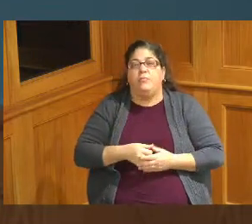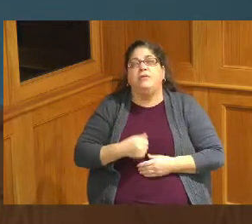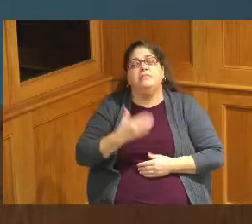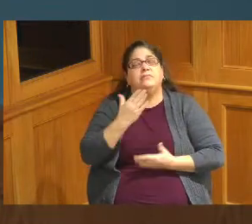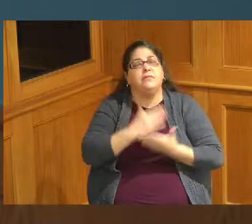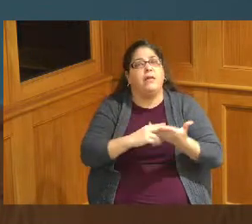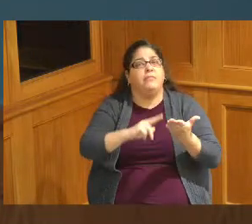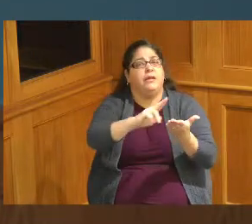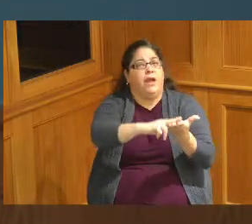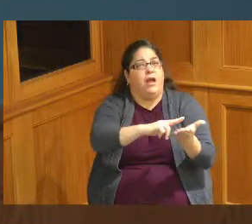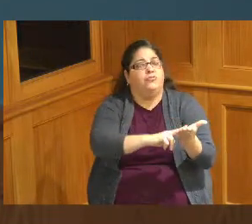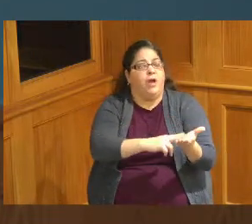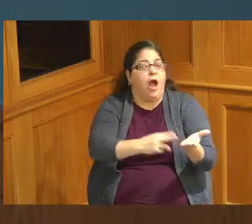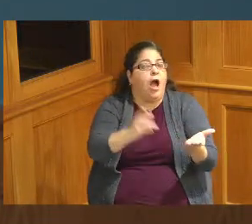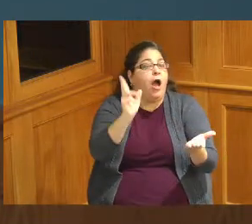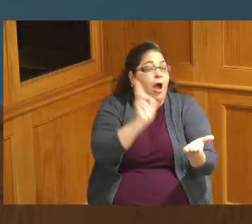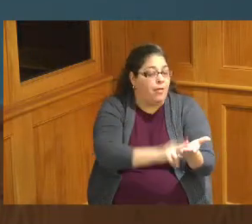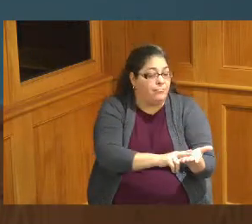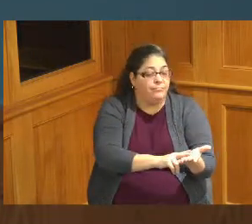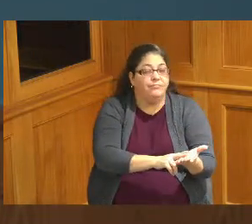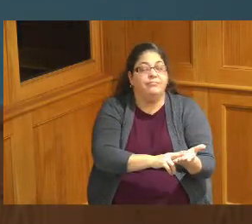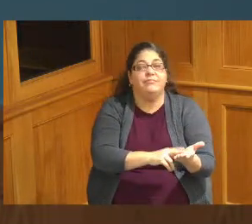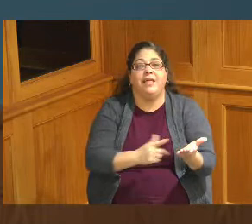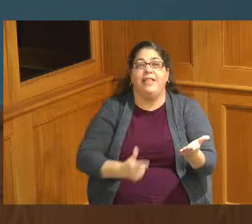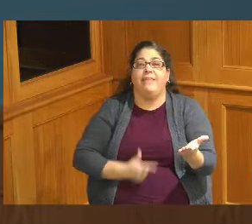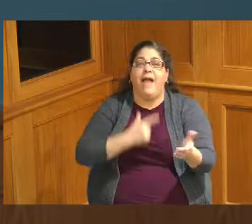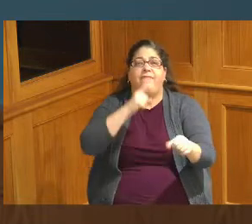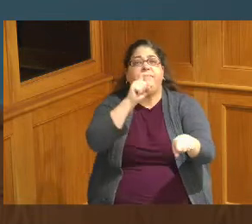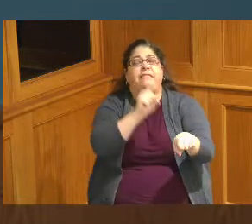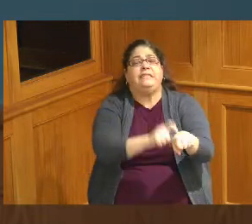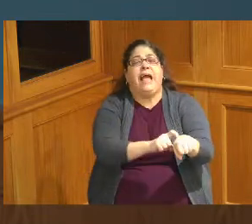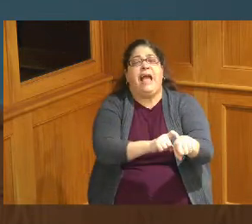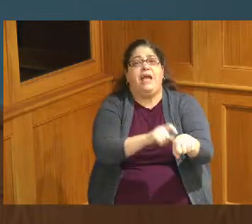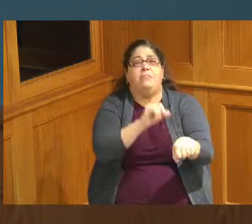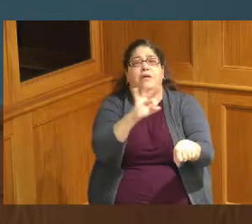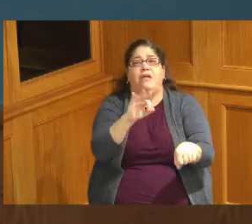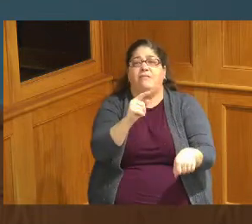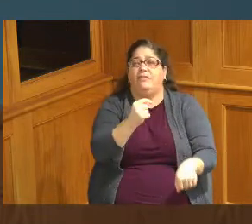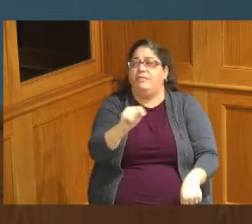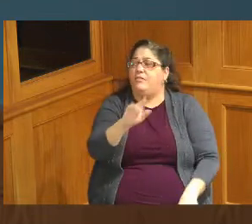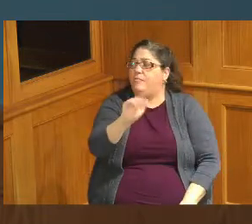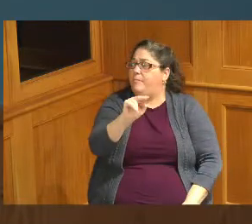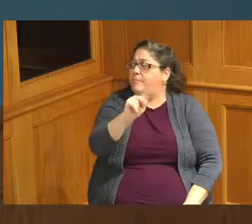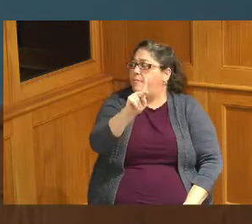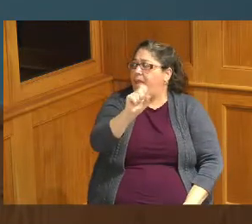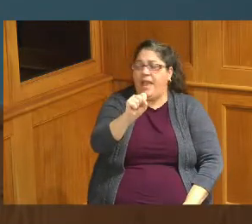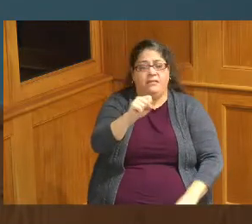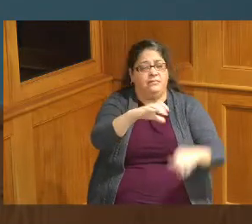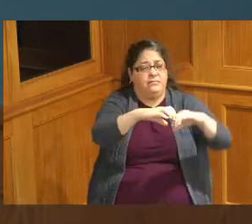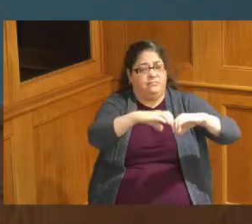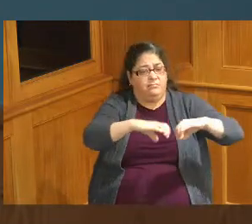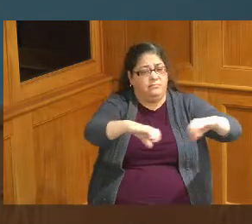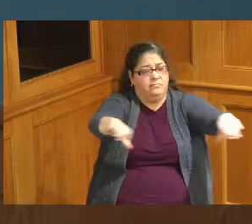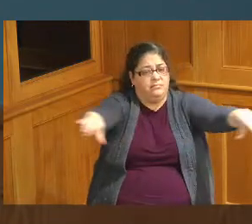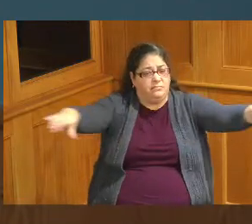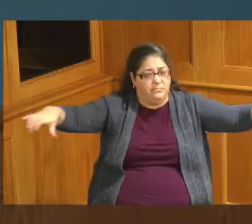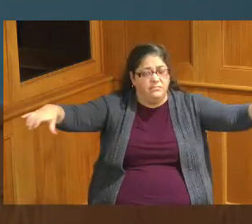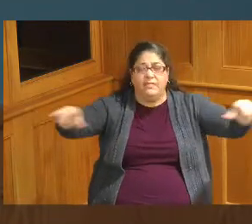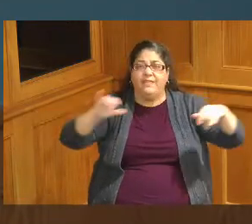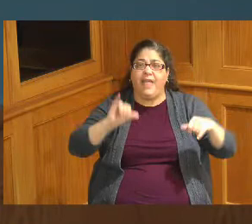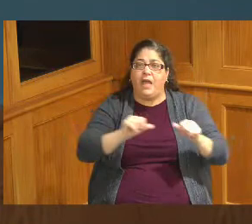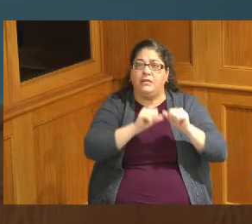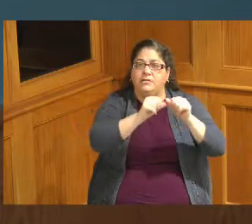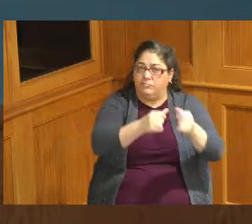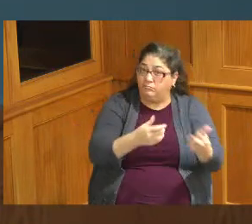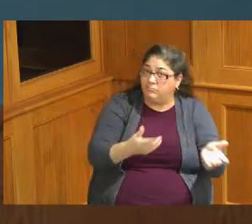been given that are lifetime. It's the life of the banks, and the banks continues to continue. I just want to make sure when